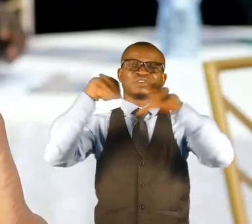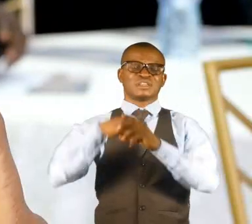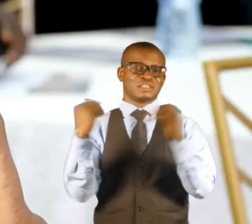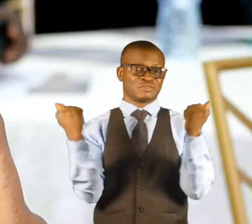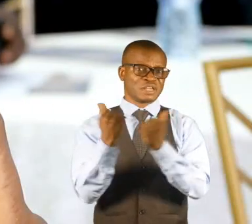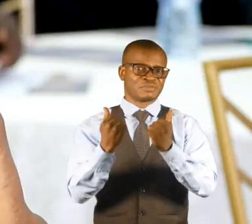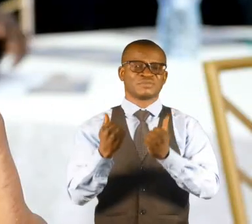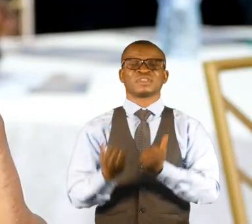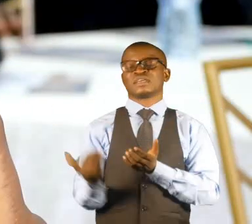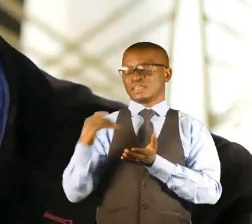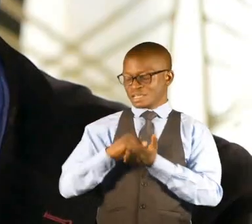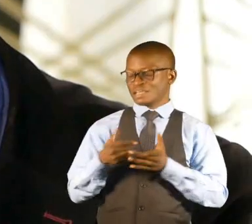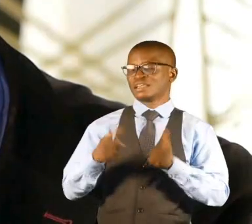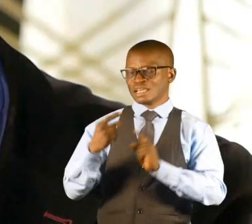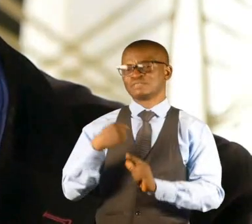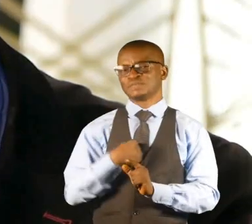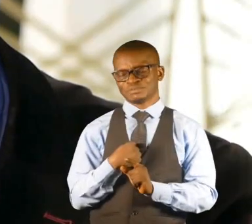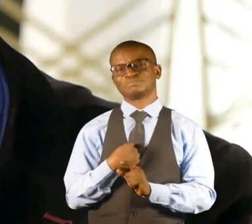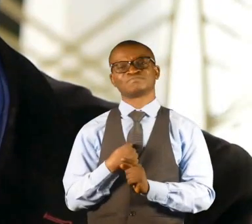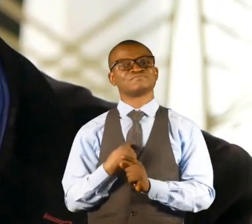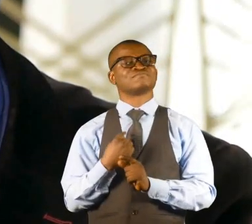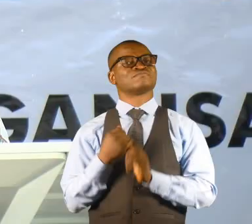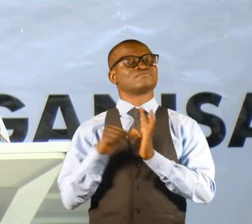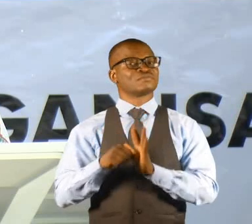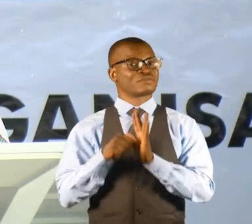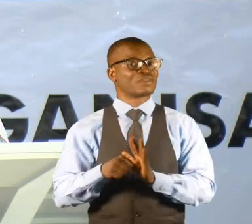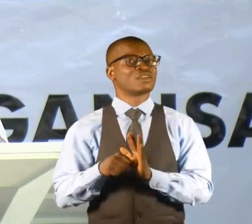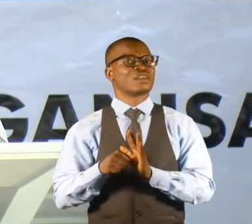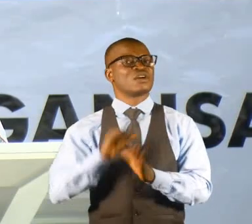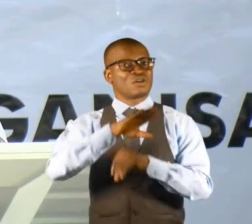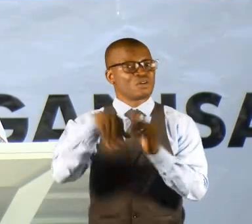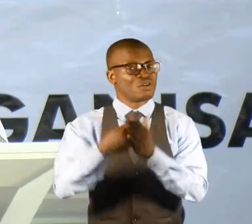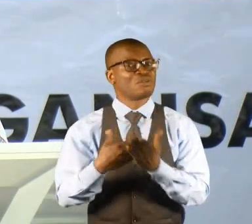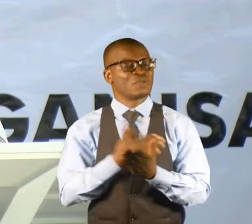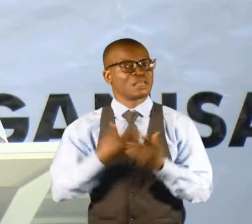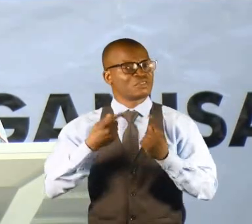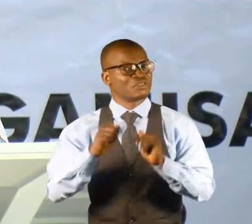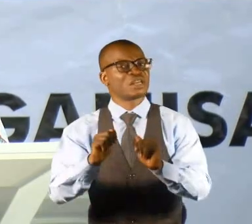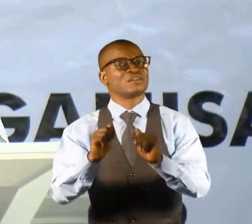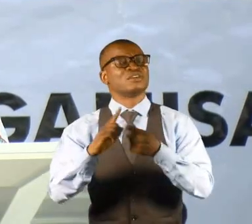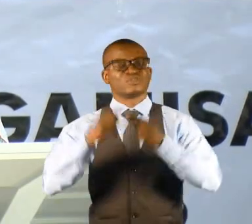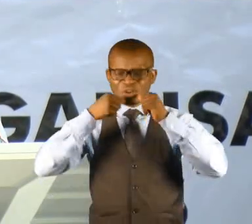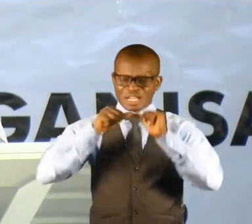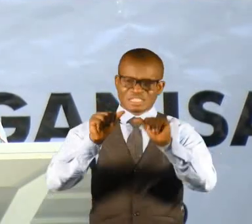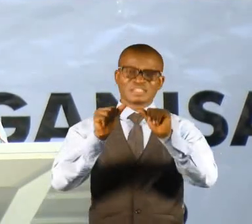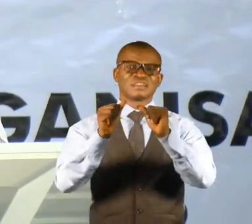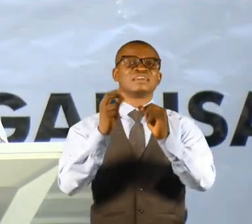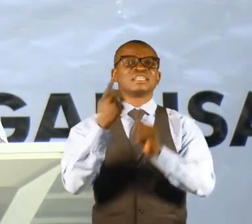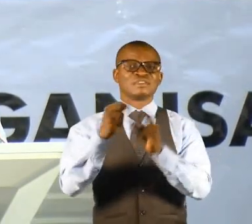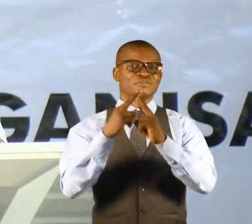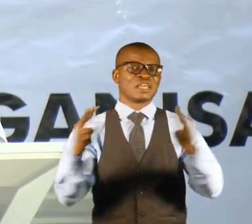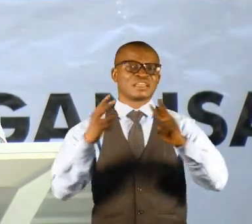of humongous proportion. Let me once again impress on us all to strive to achieve the